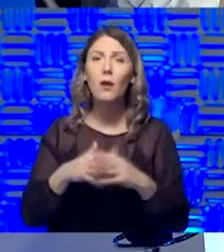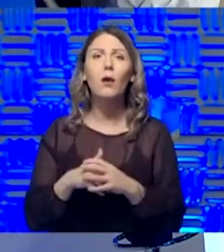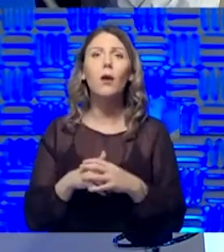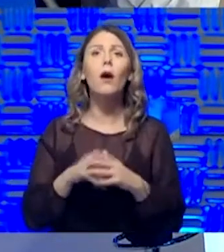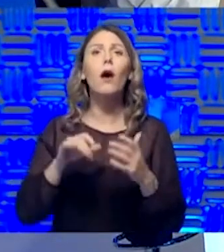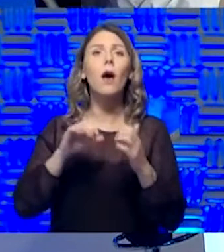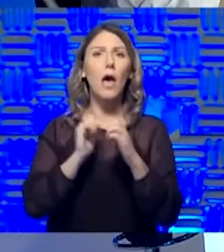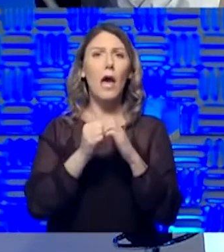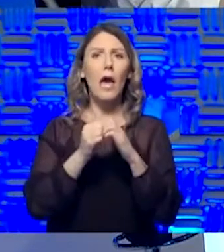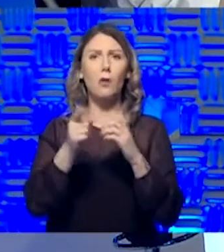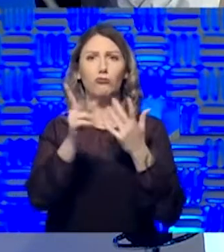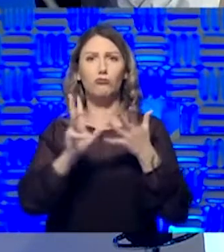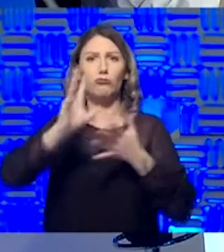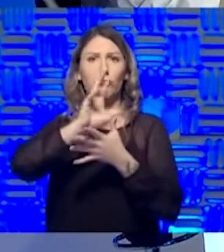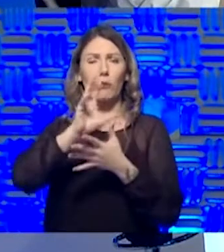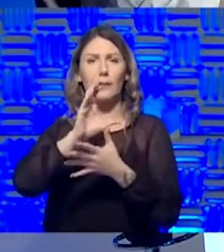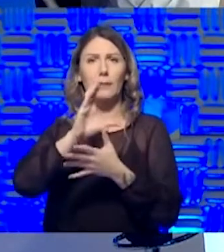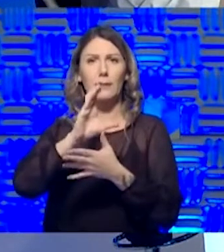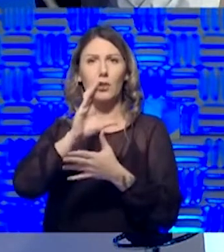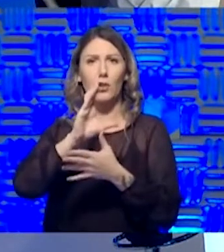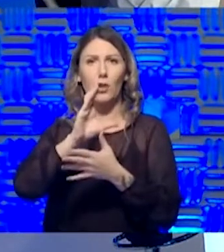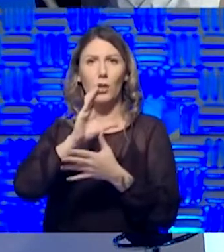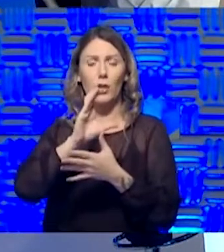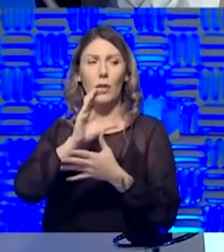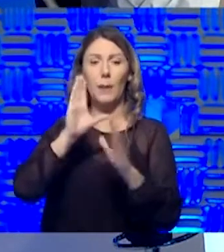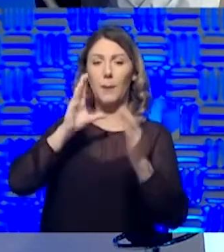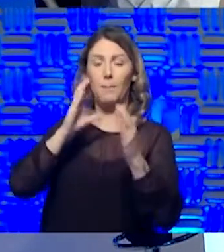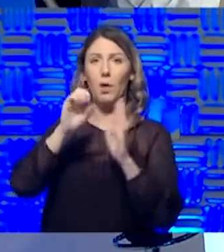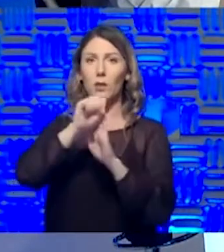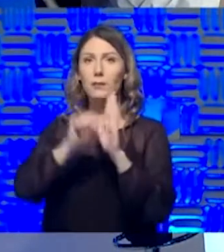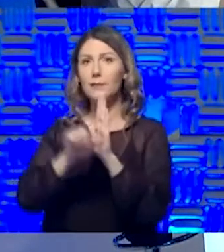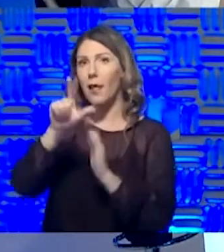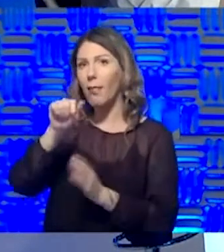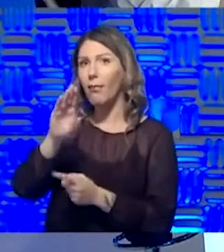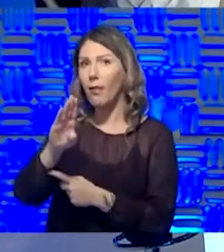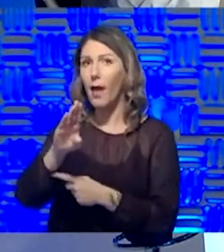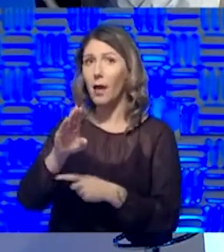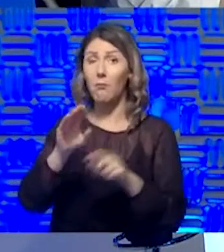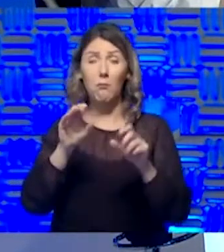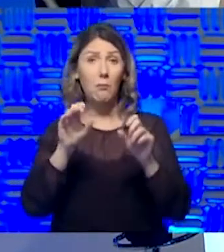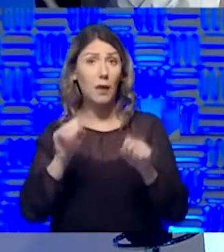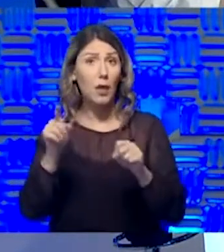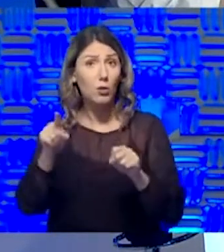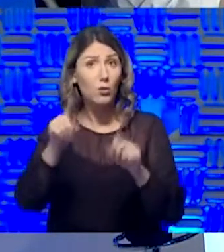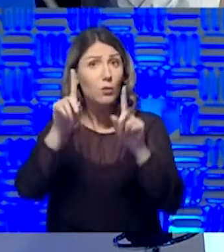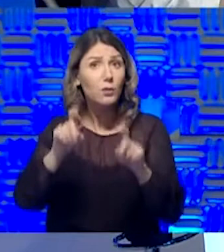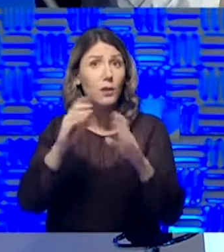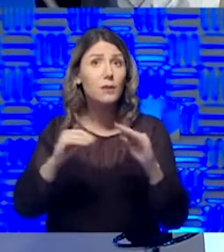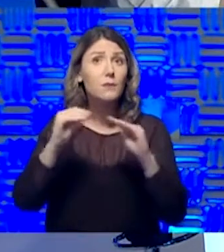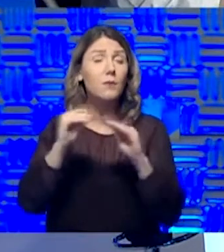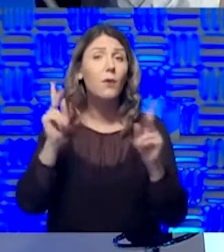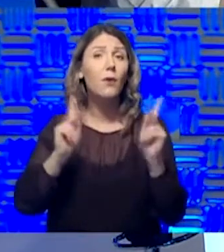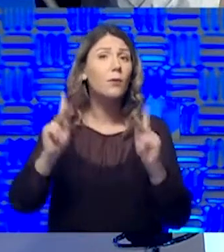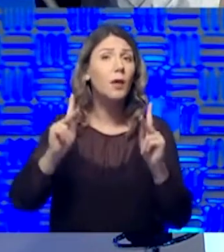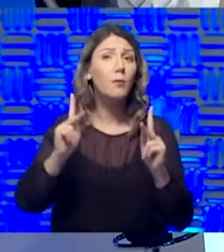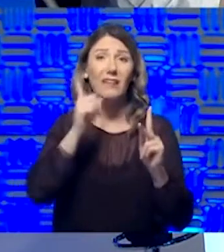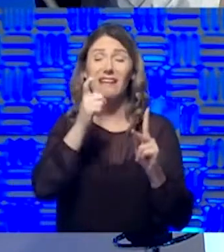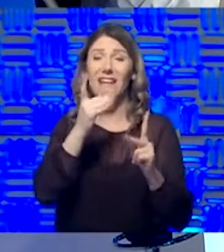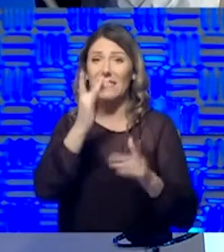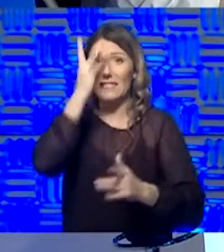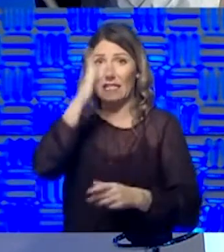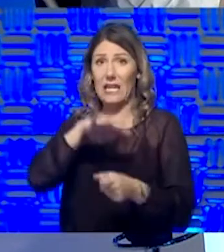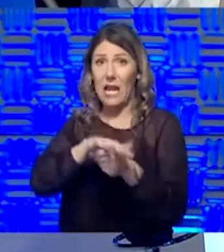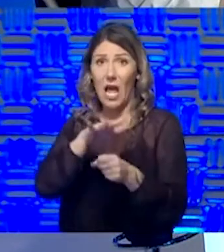How are your criteria compared to the state lab's criteria in terms of, you know, can you test more people who maybe aren't sick enough to